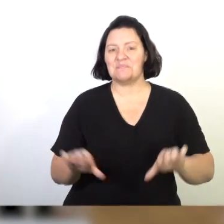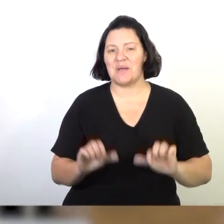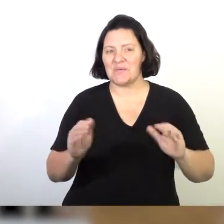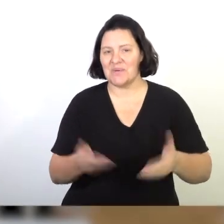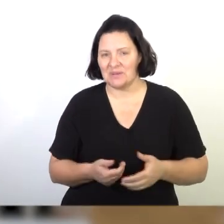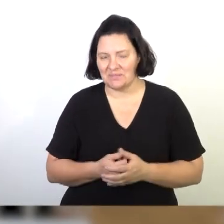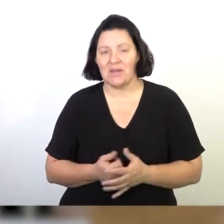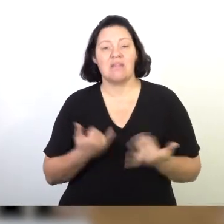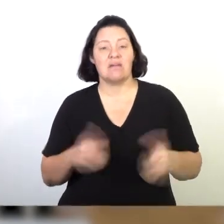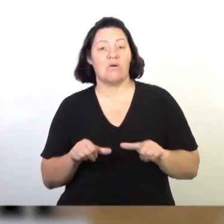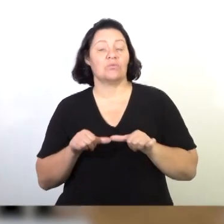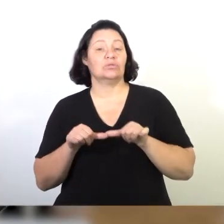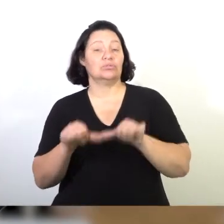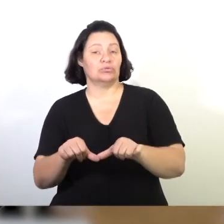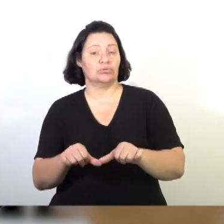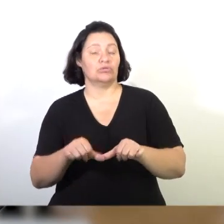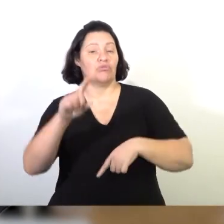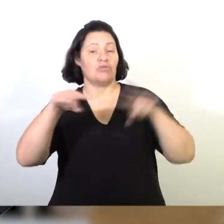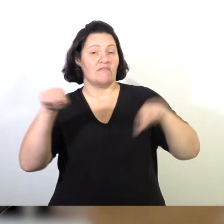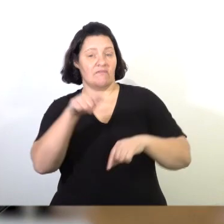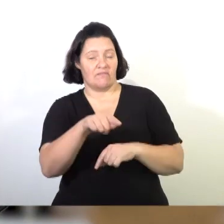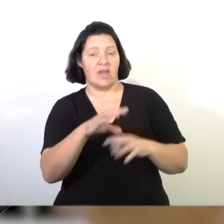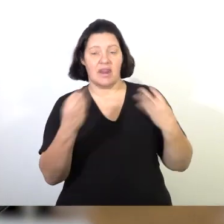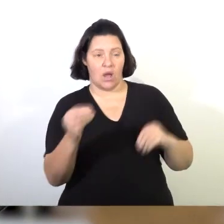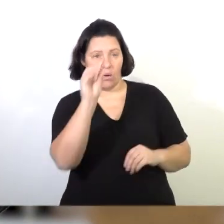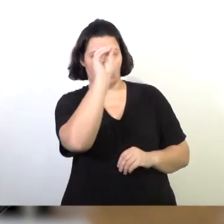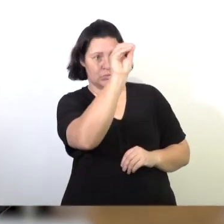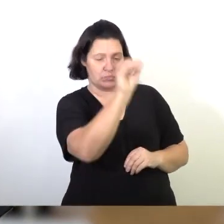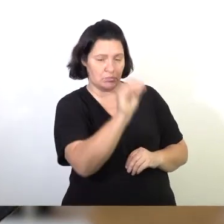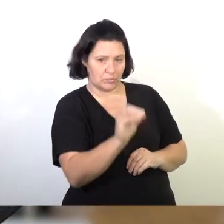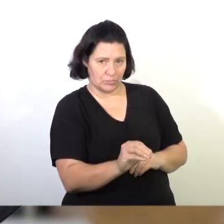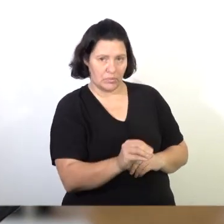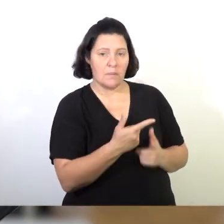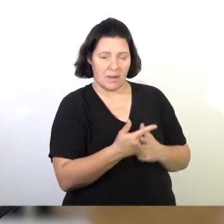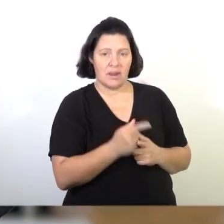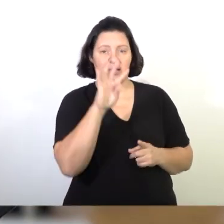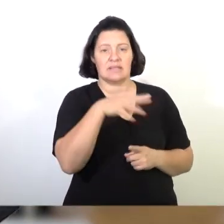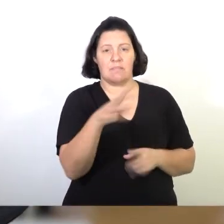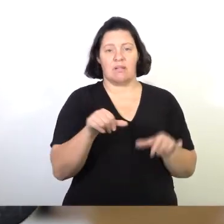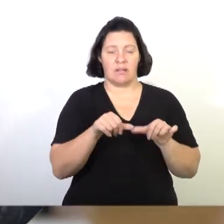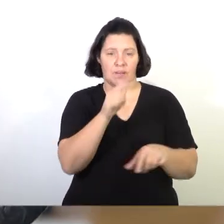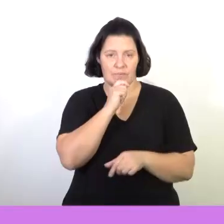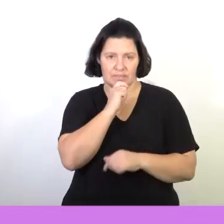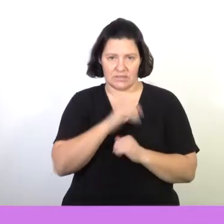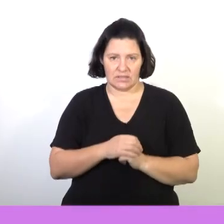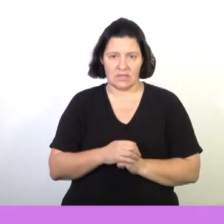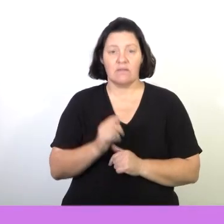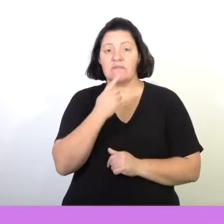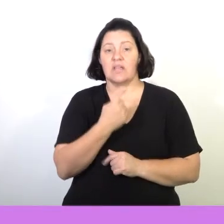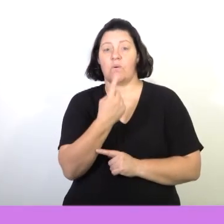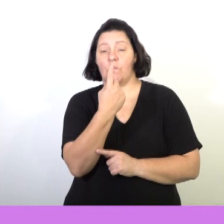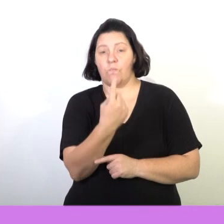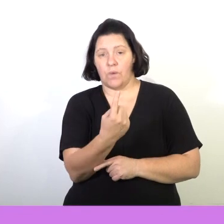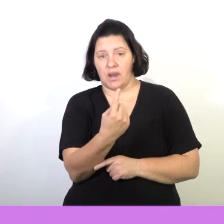Welcome back, everyone. Let's continue with our graph. We are now going to plot the graph using the given table. We said